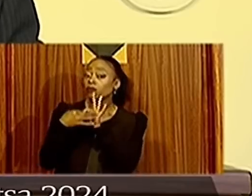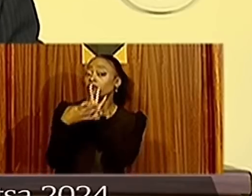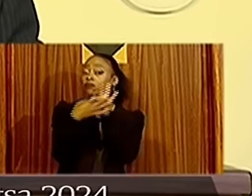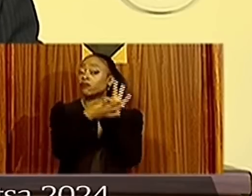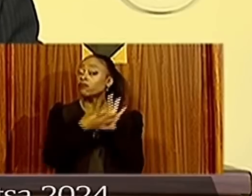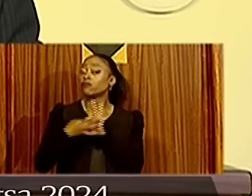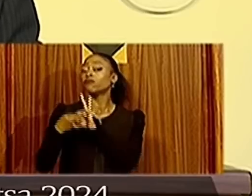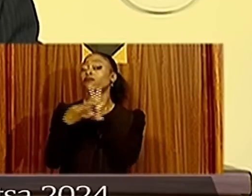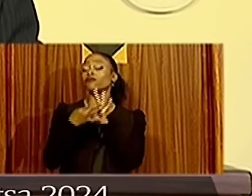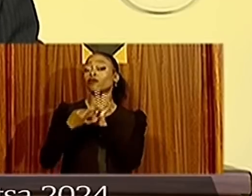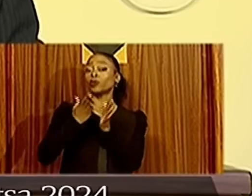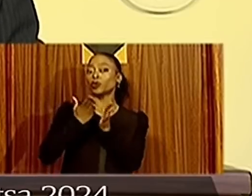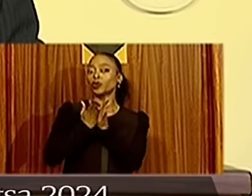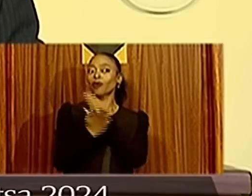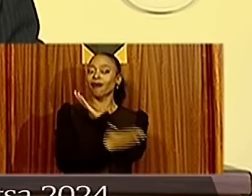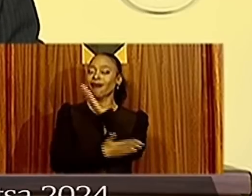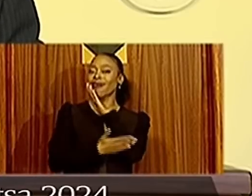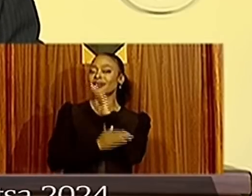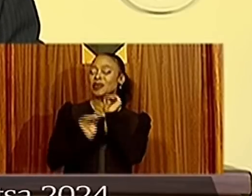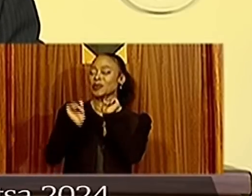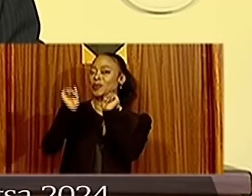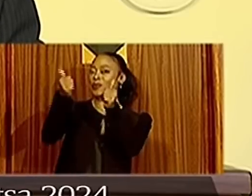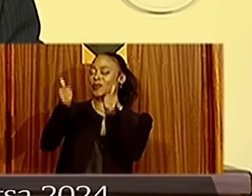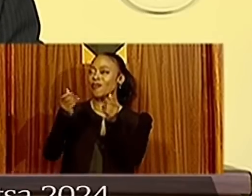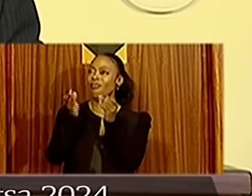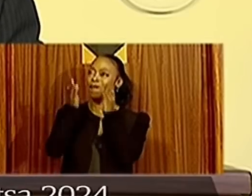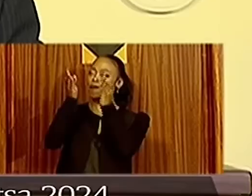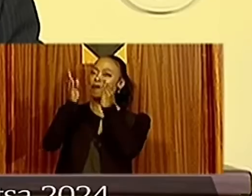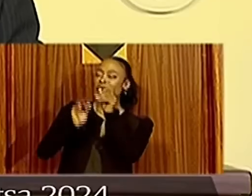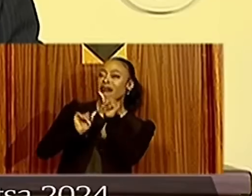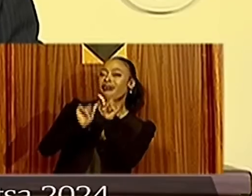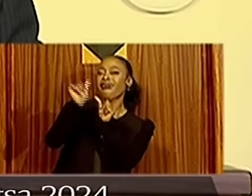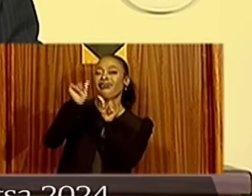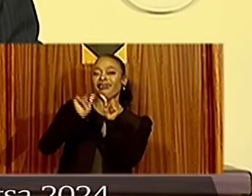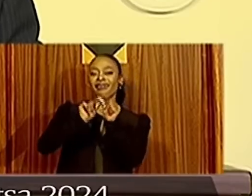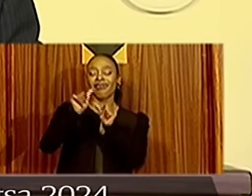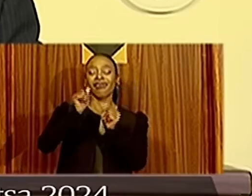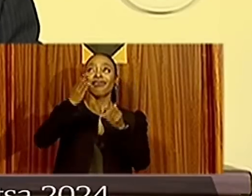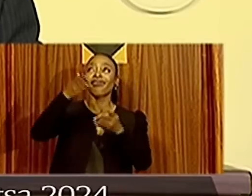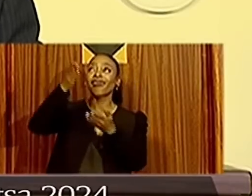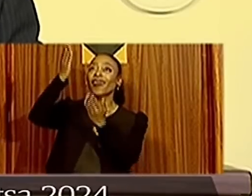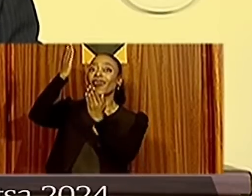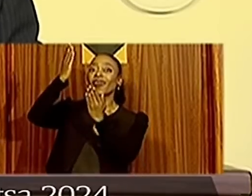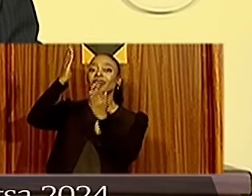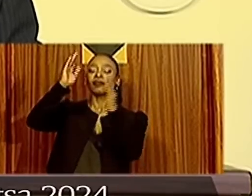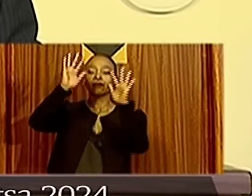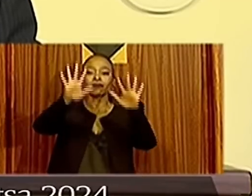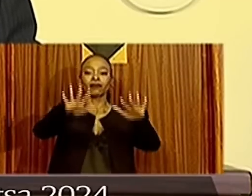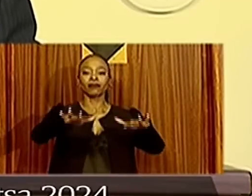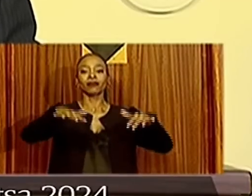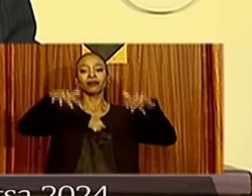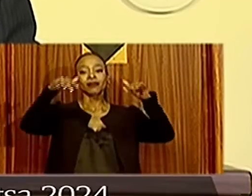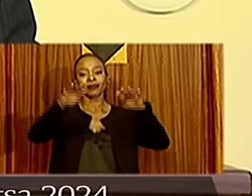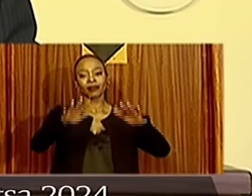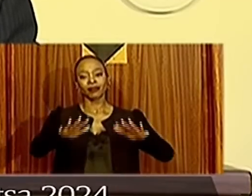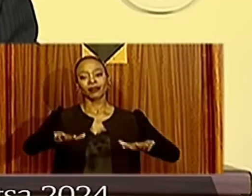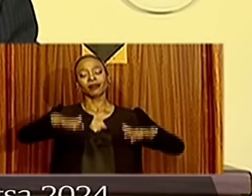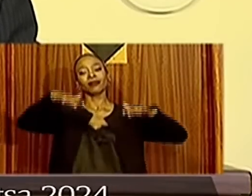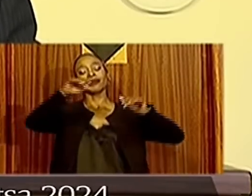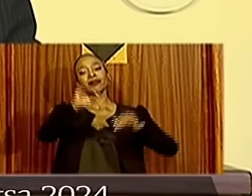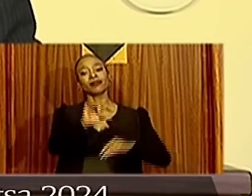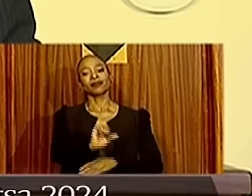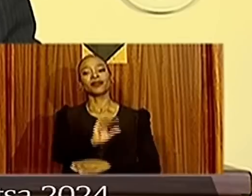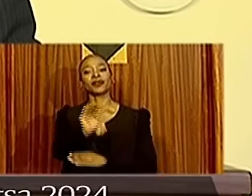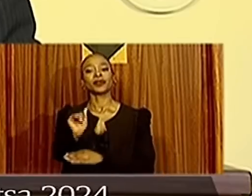better country and a better future. May God continue to bless South Africa and to protect